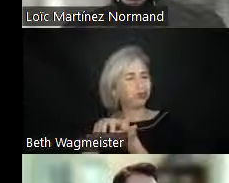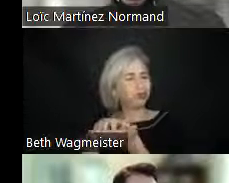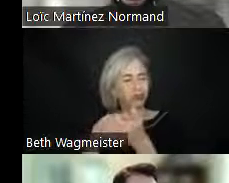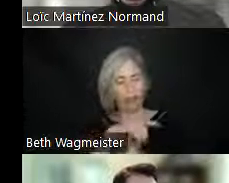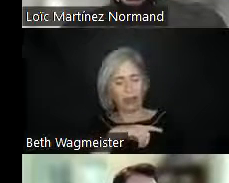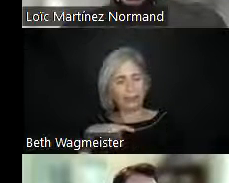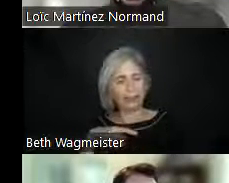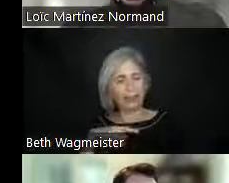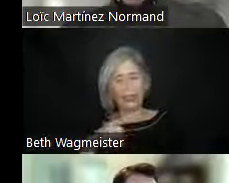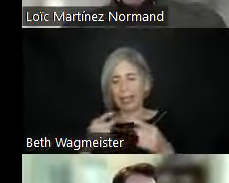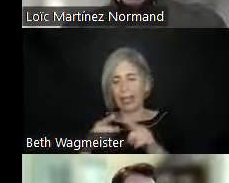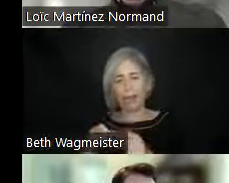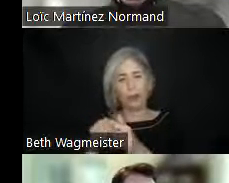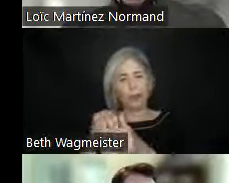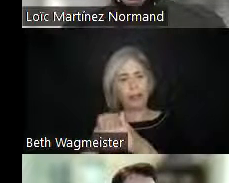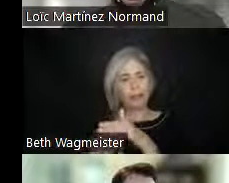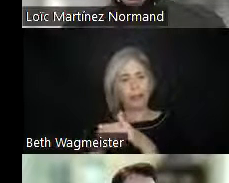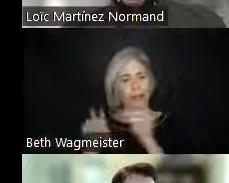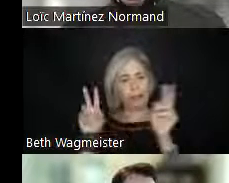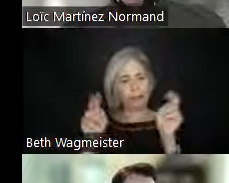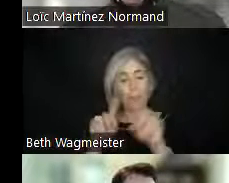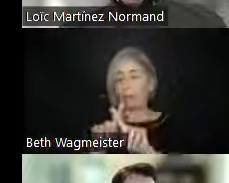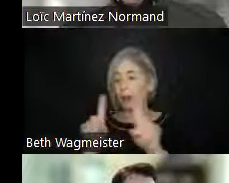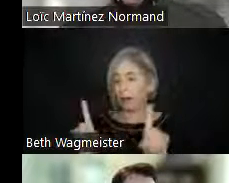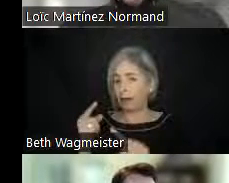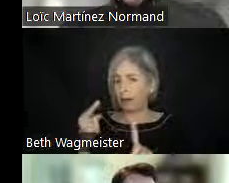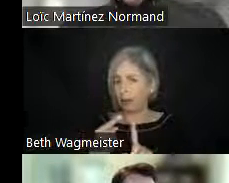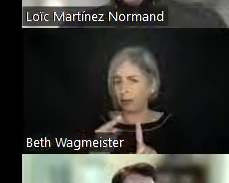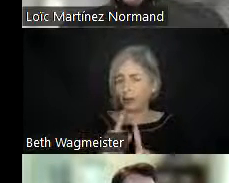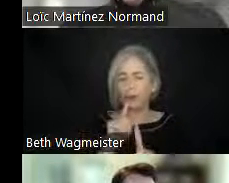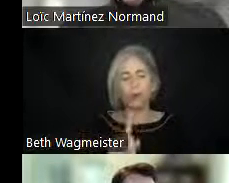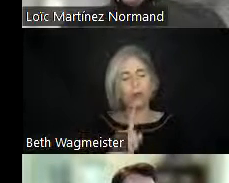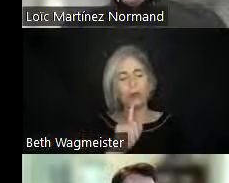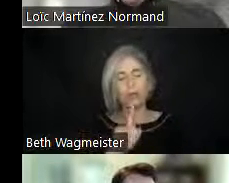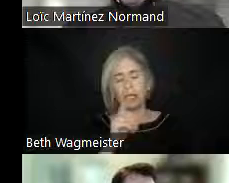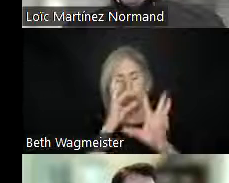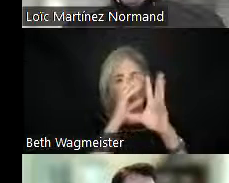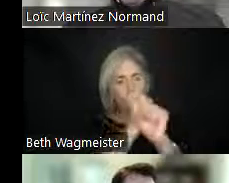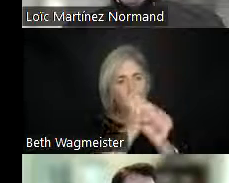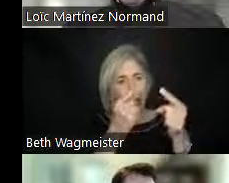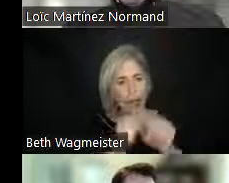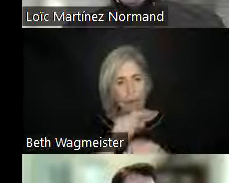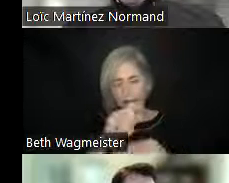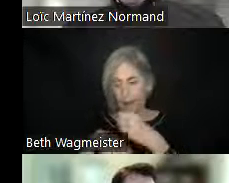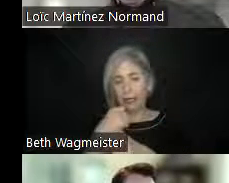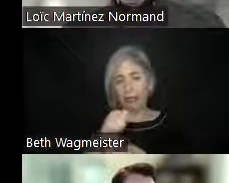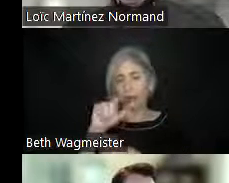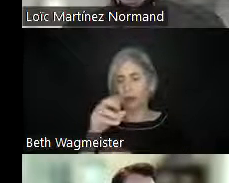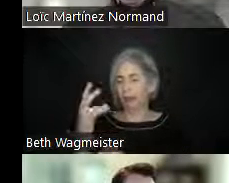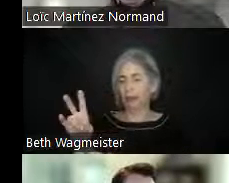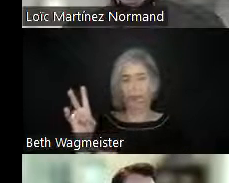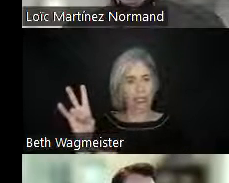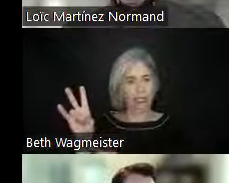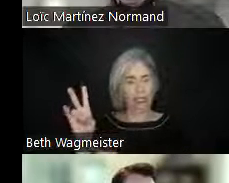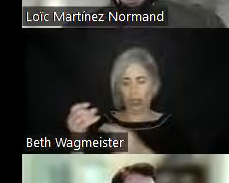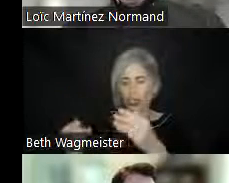legislation when it comes to the accessibility piece. But something really fascinating happened in 2017, where the new